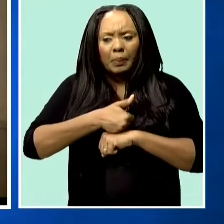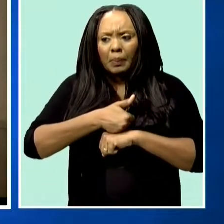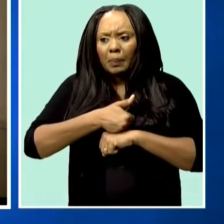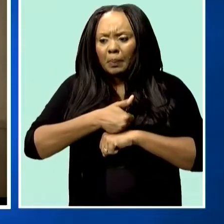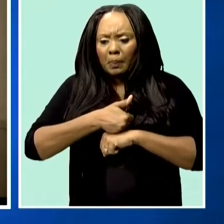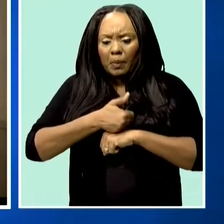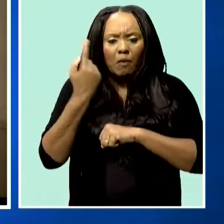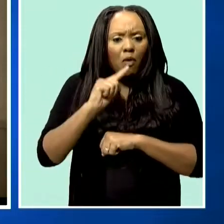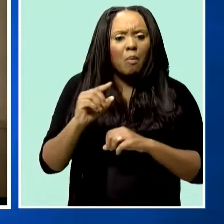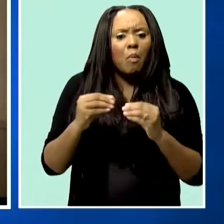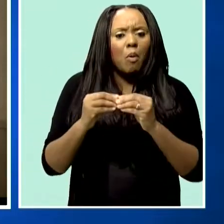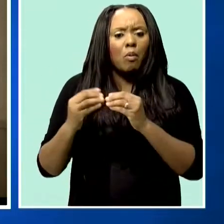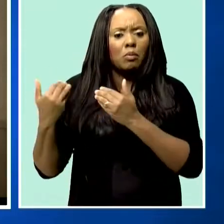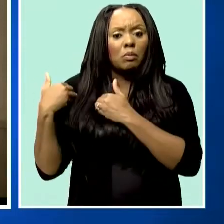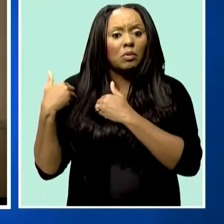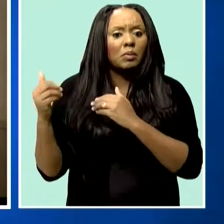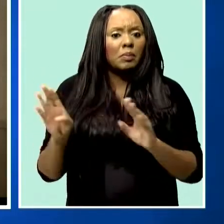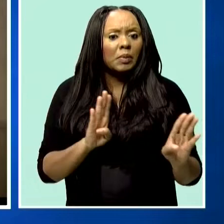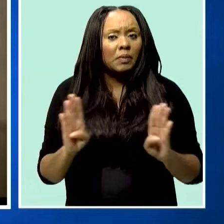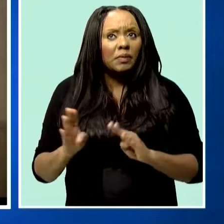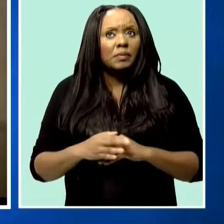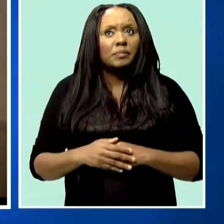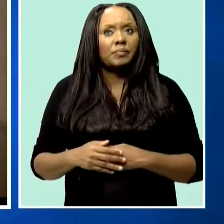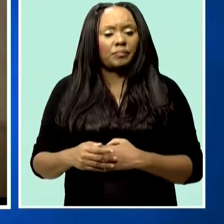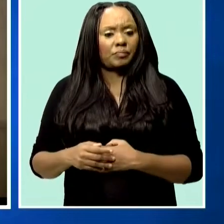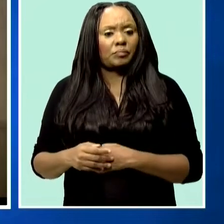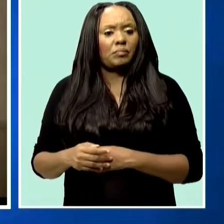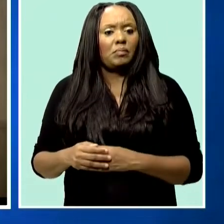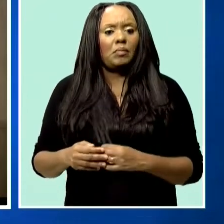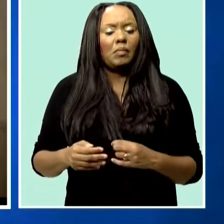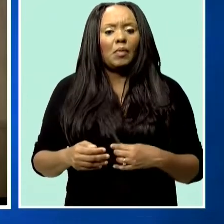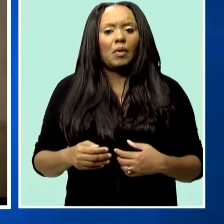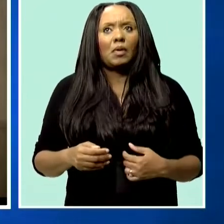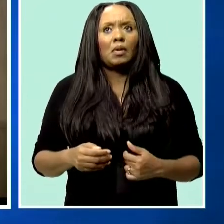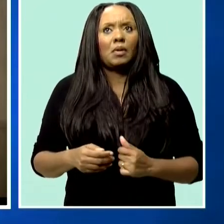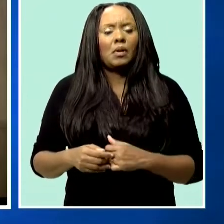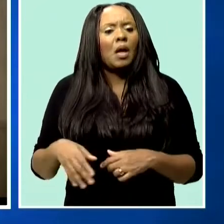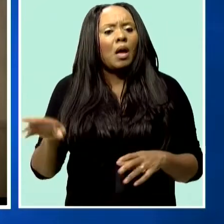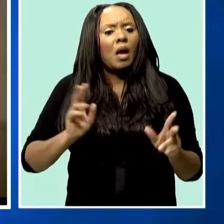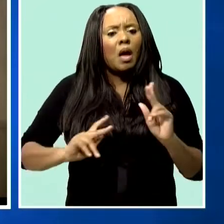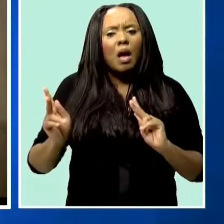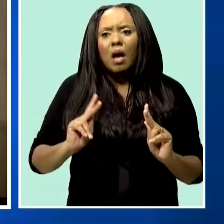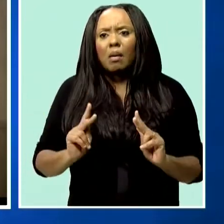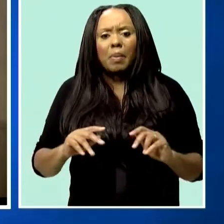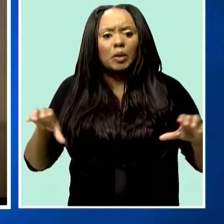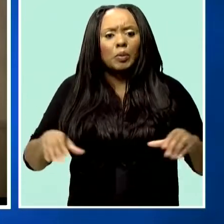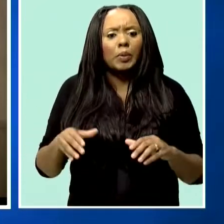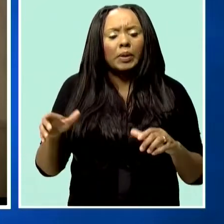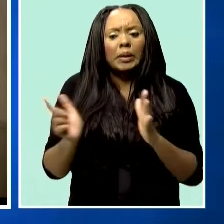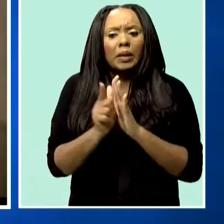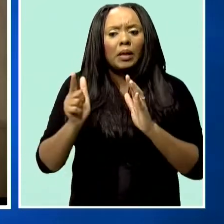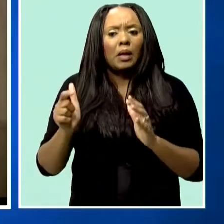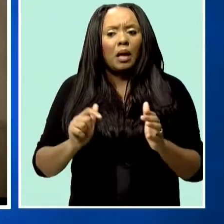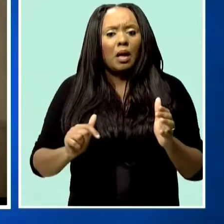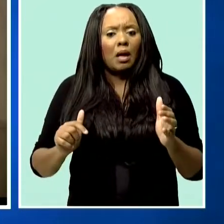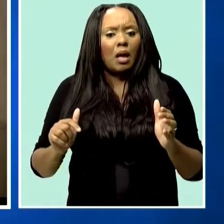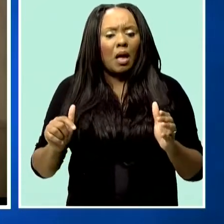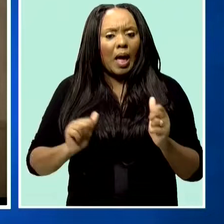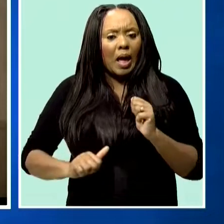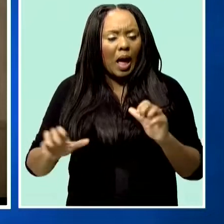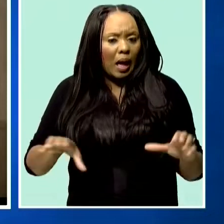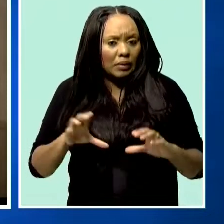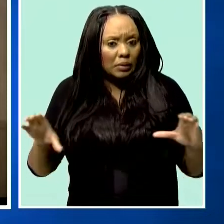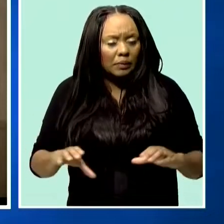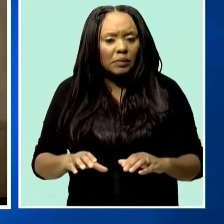where have they found the money from the Russian oligarchs? It hasn't been on the sunny shores